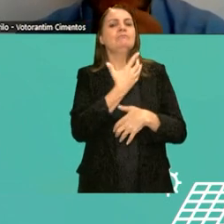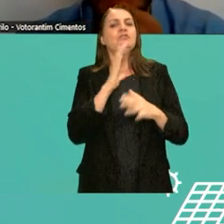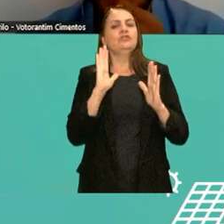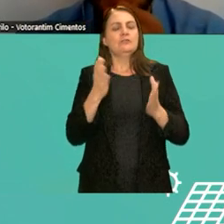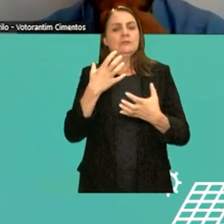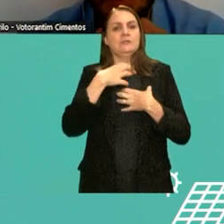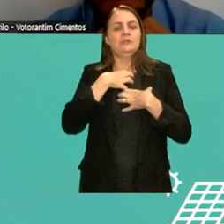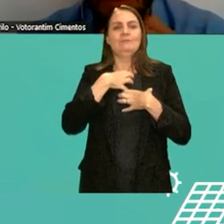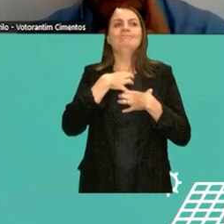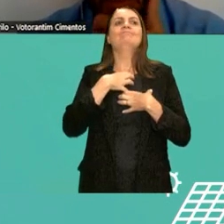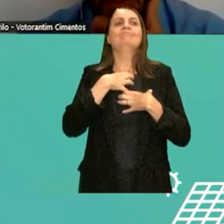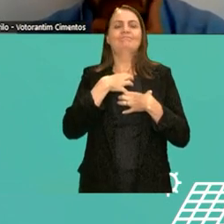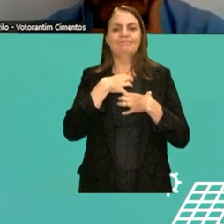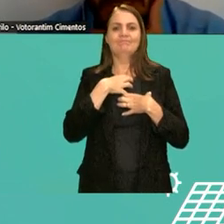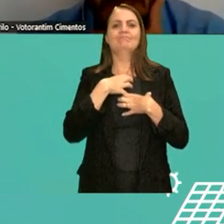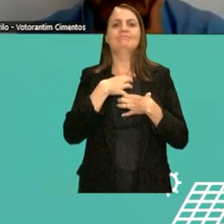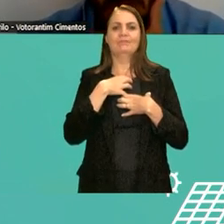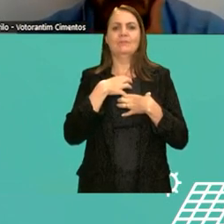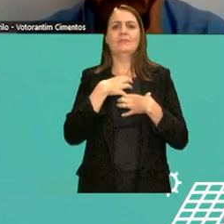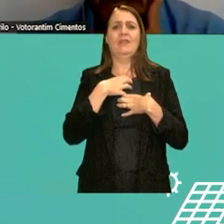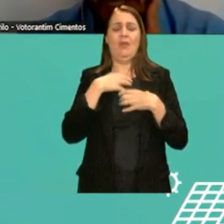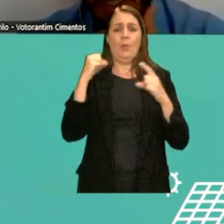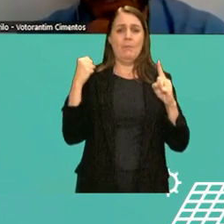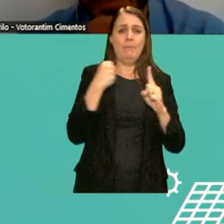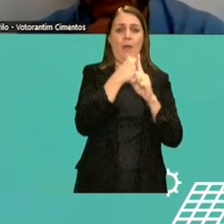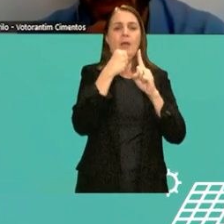COVID-19 made us face. But you see,